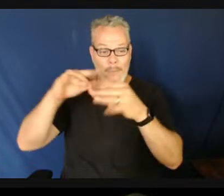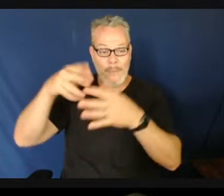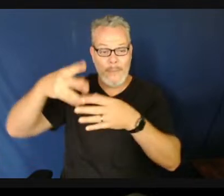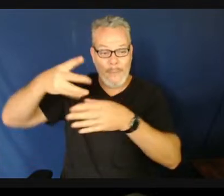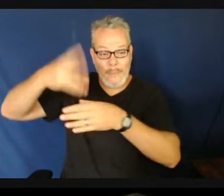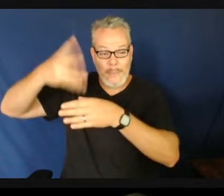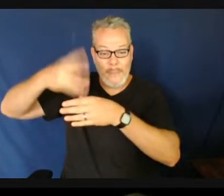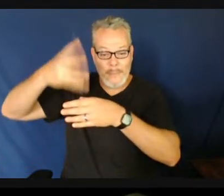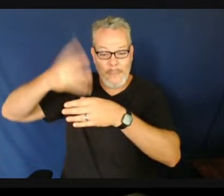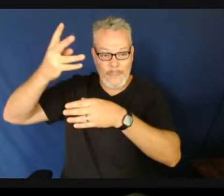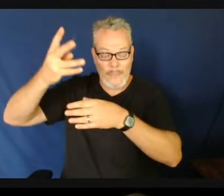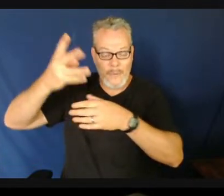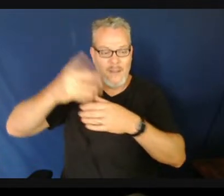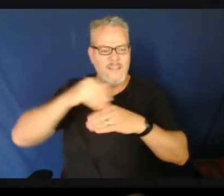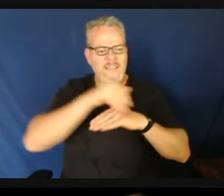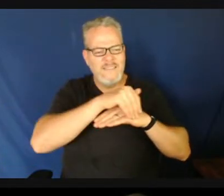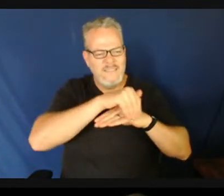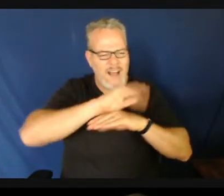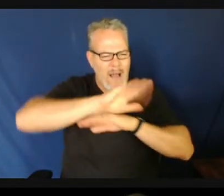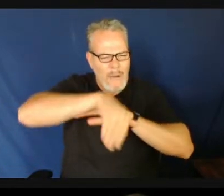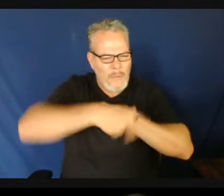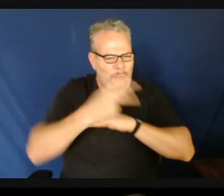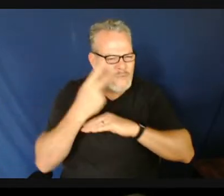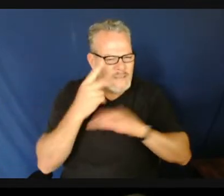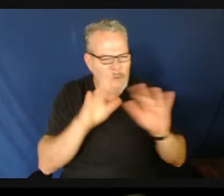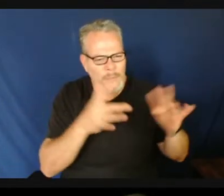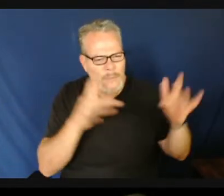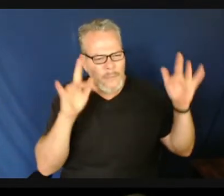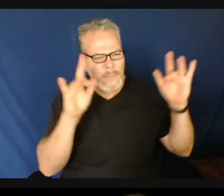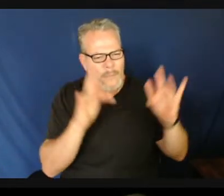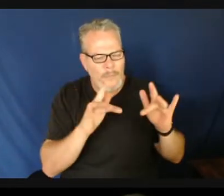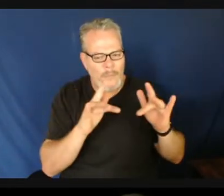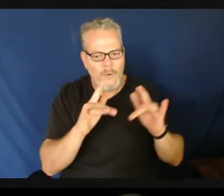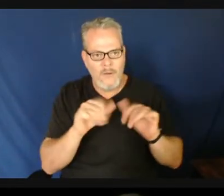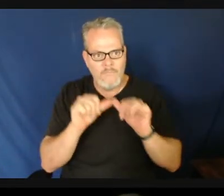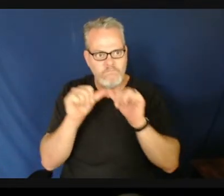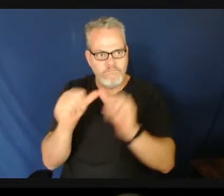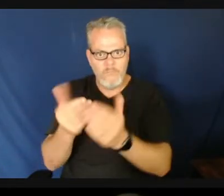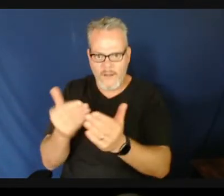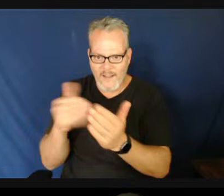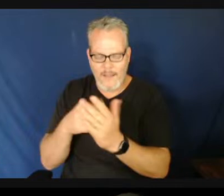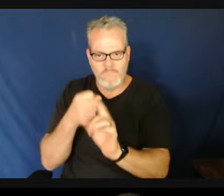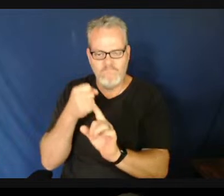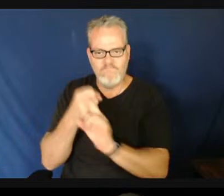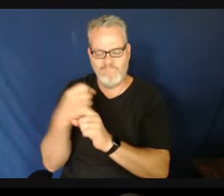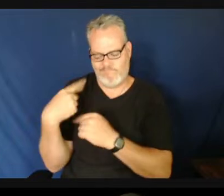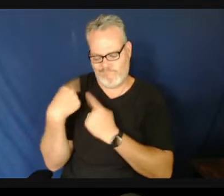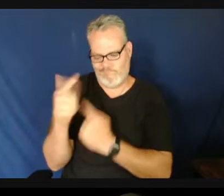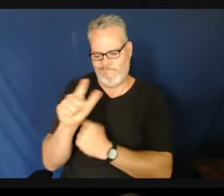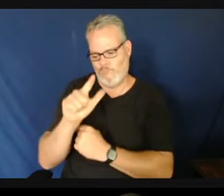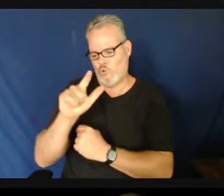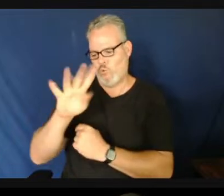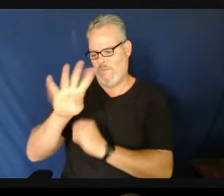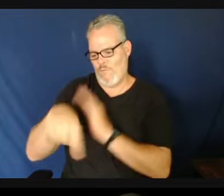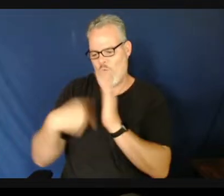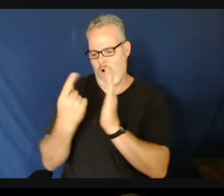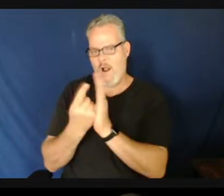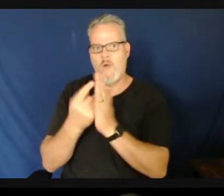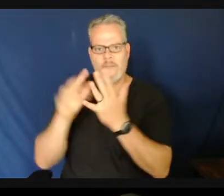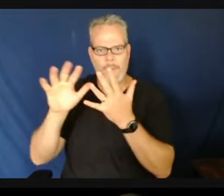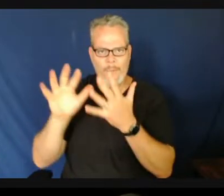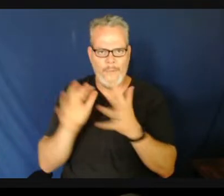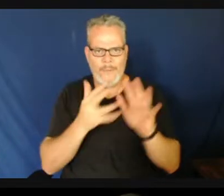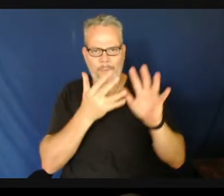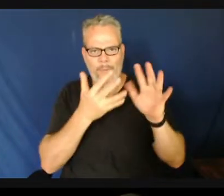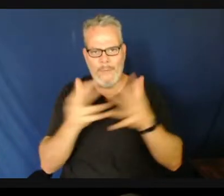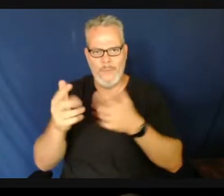at night, and then these variable winds coming in over the last 12 hours, 24 hours or so. And we'll show